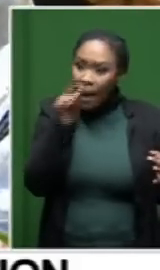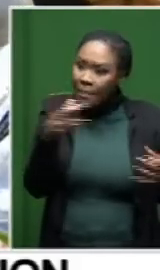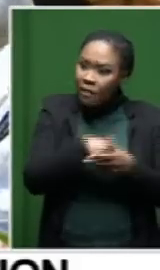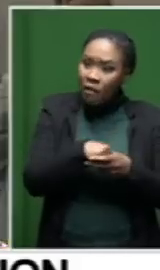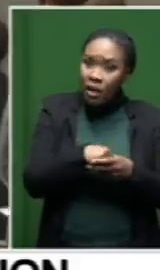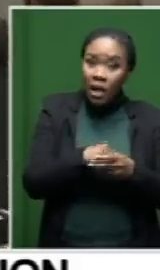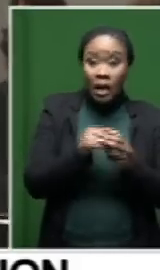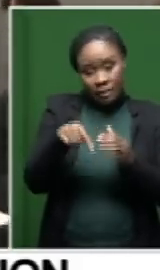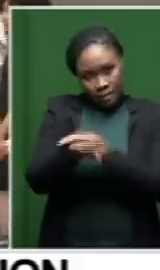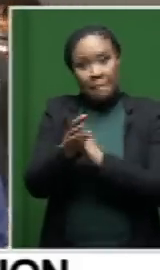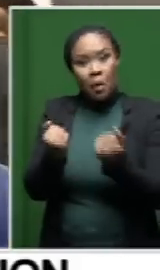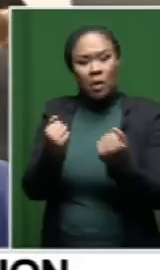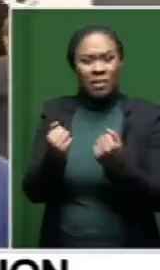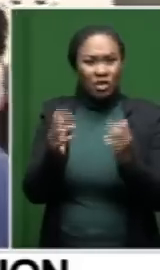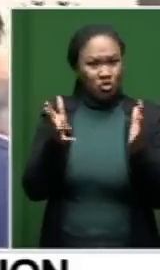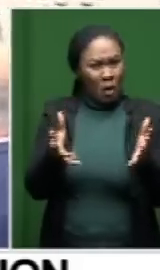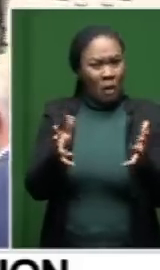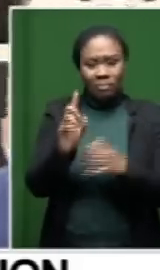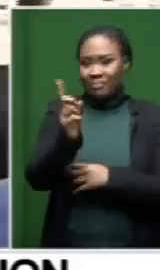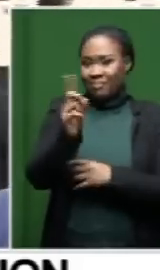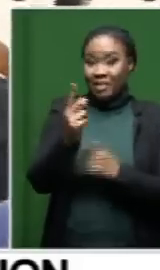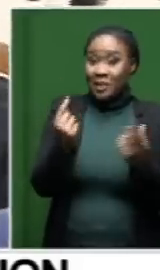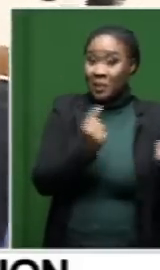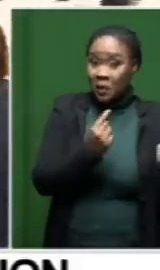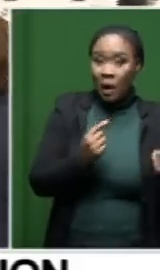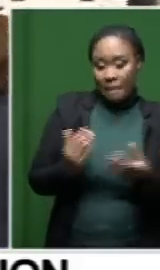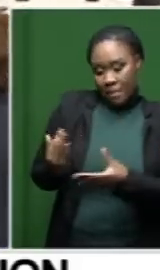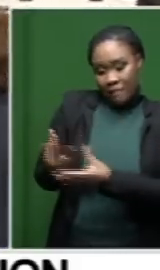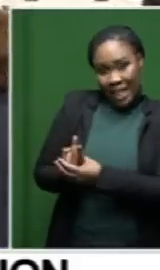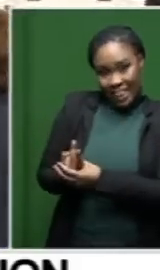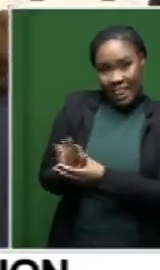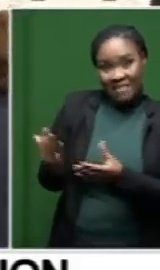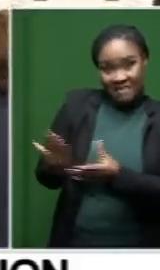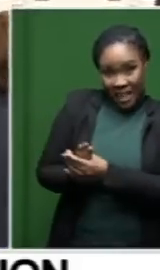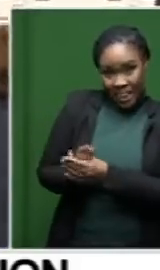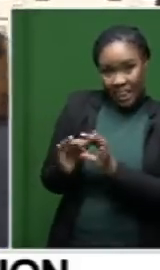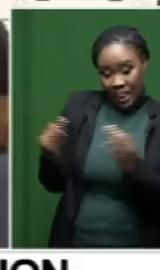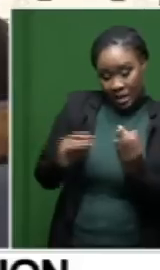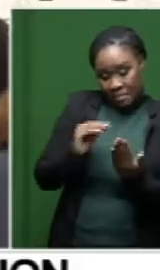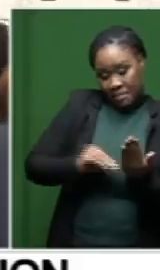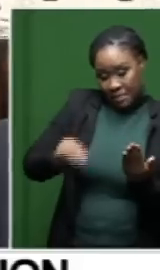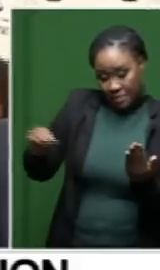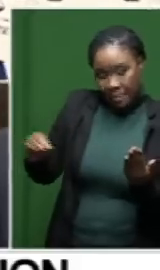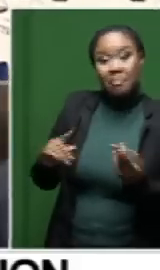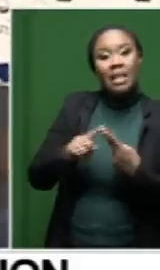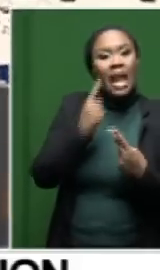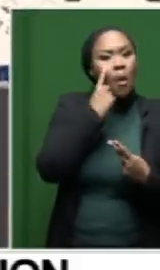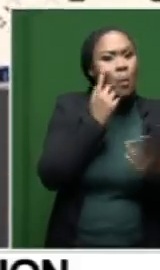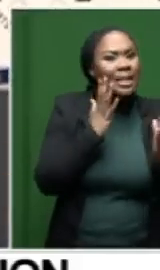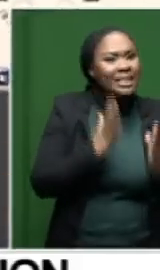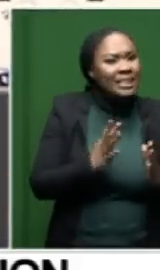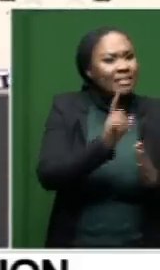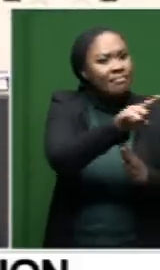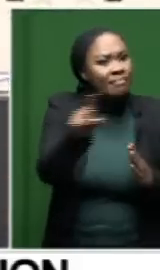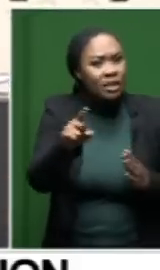What you do, you build on a docket, you collect witness statements that are admissible in court. The mere fact that they were admissible at